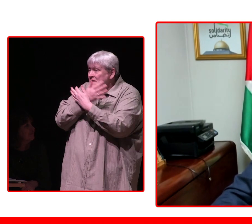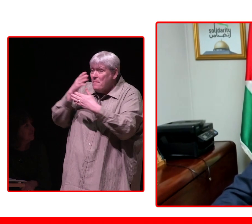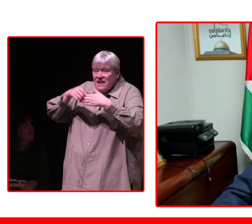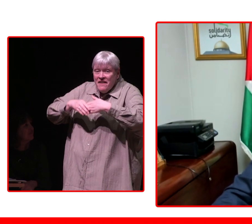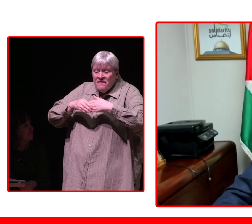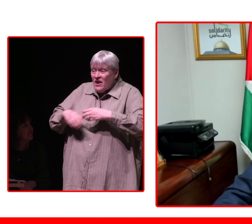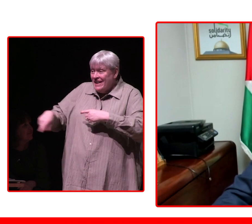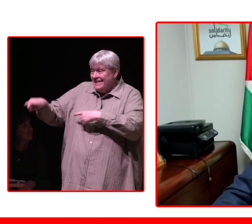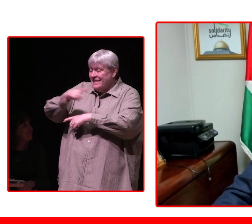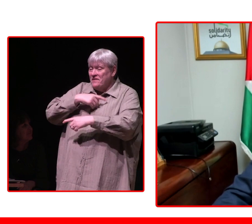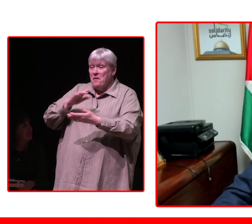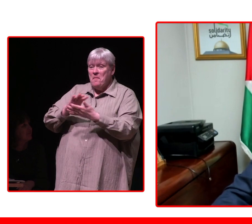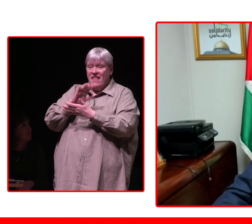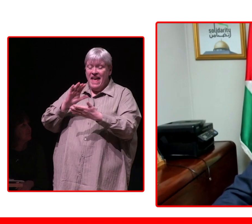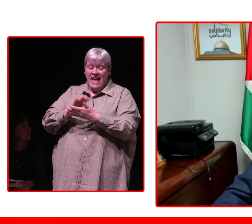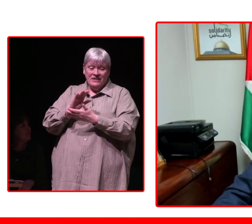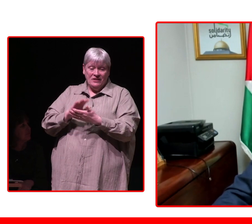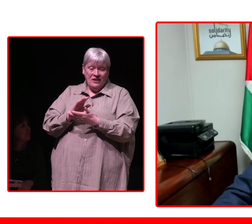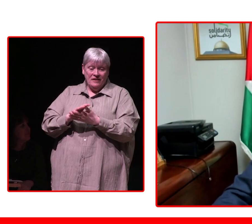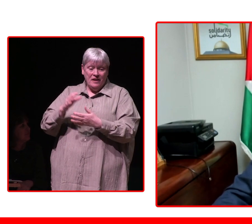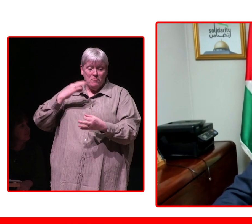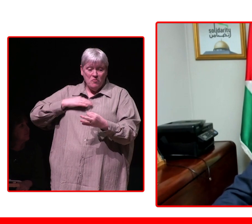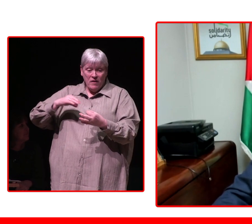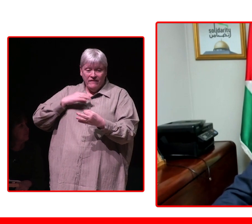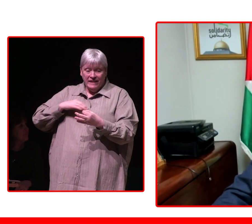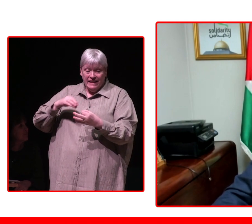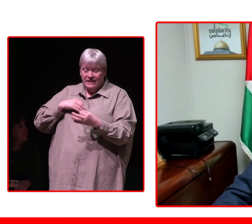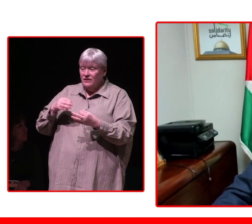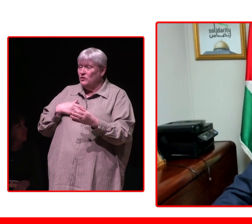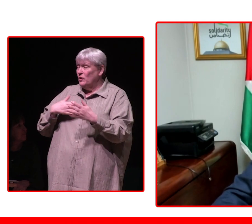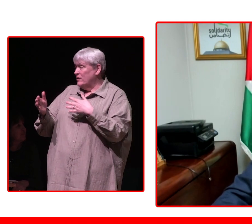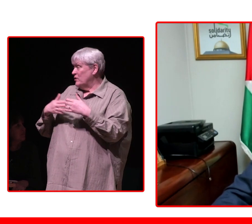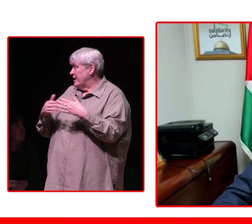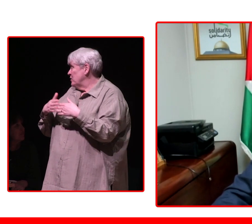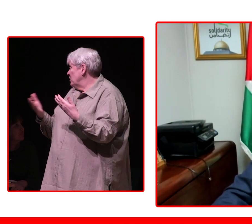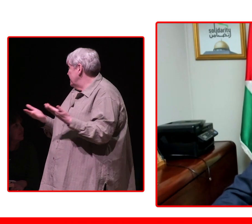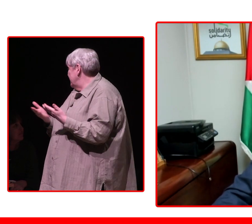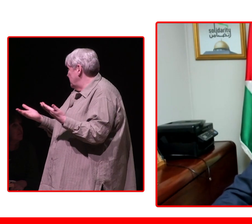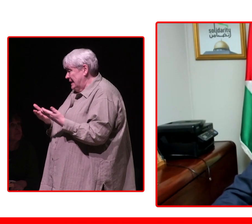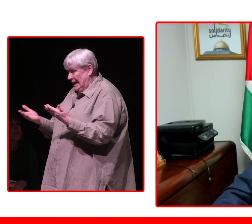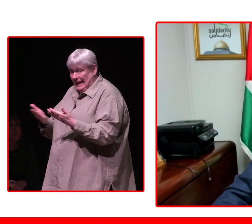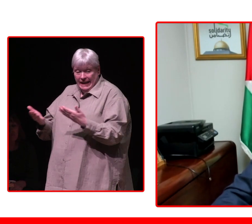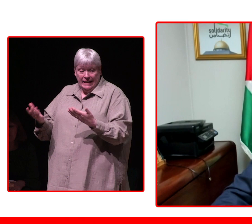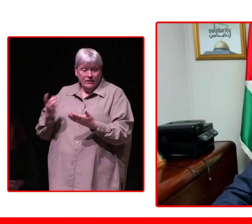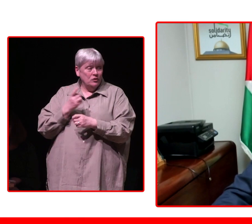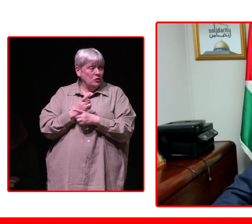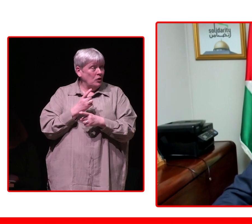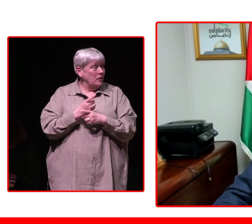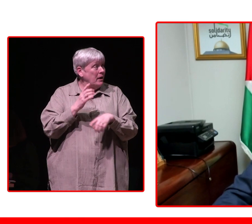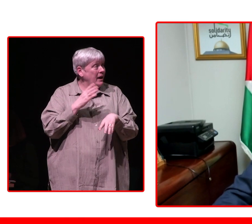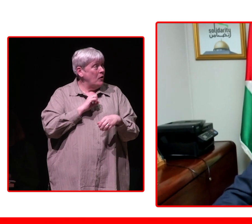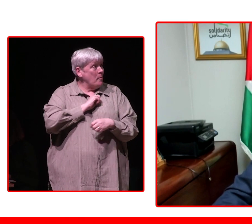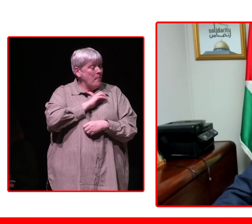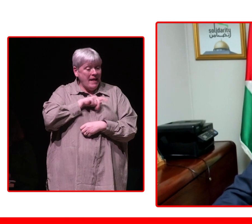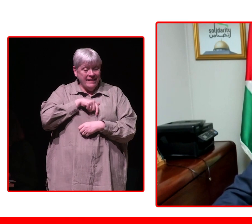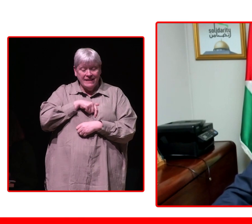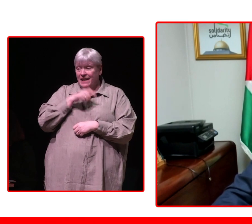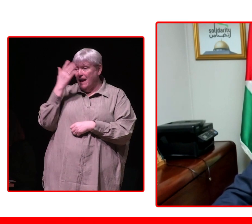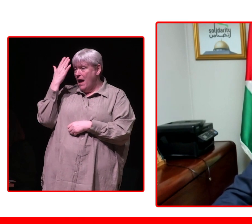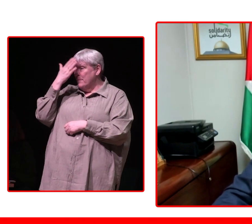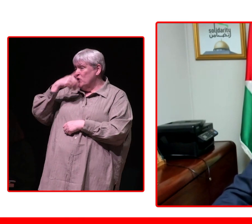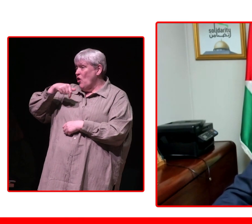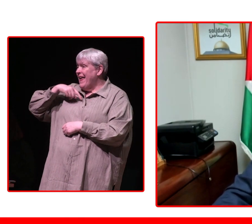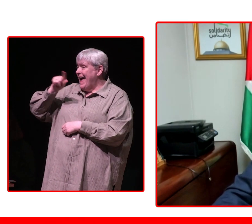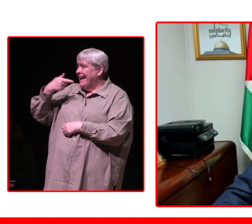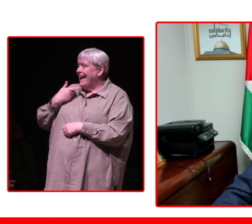is such a pleasure and a privilege to address you today at this session on Palestine. I'm really sorry I could not be there in